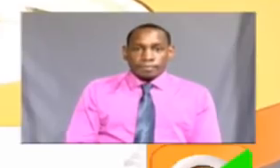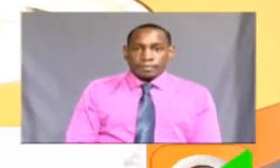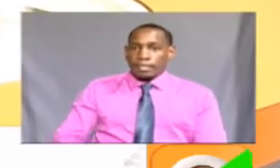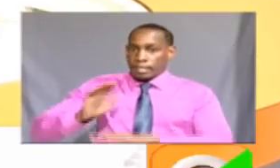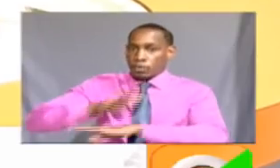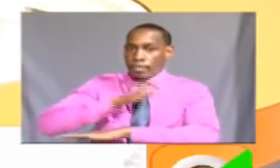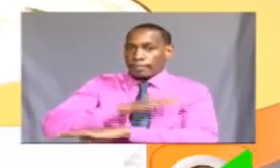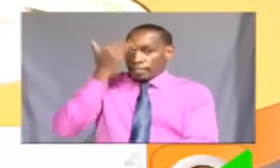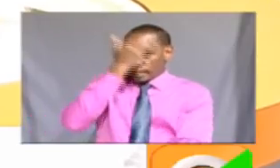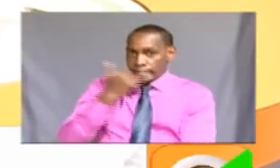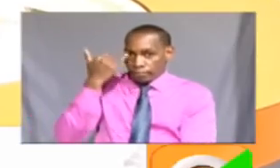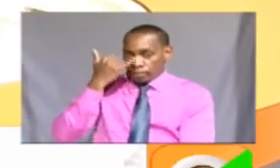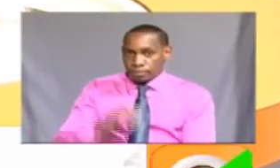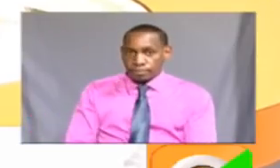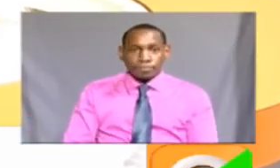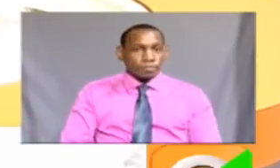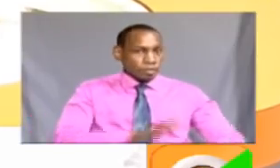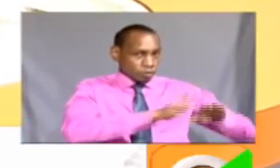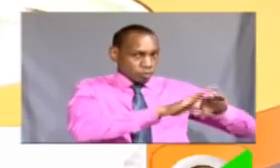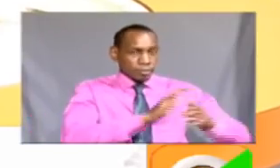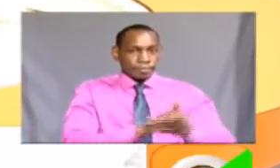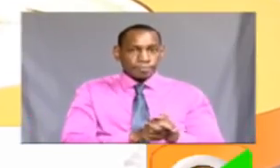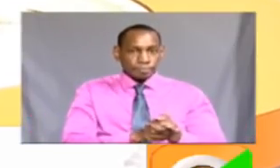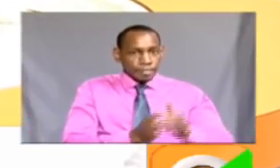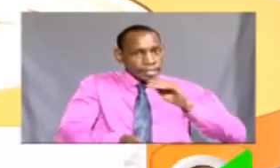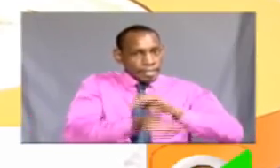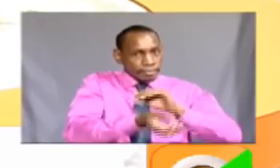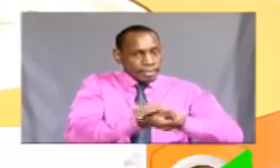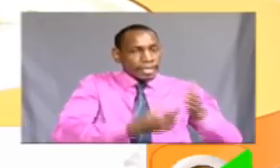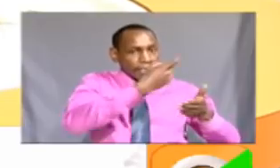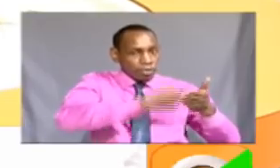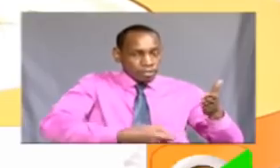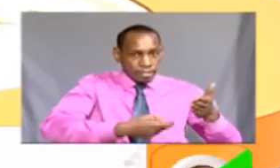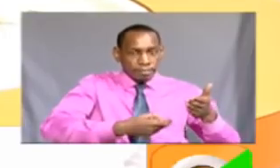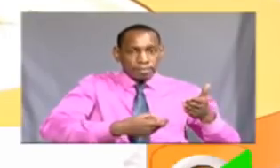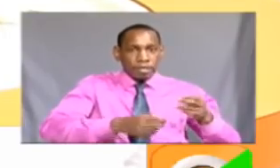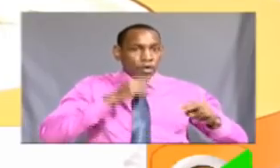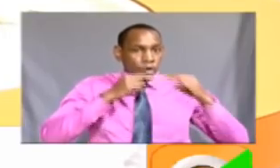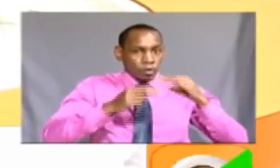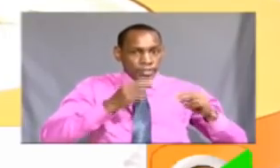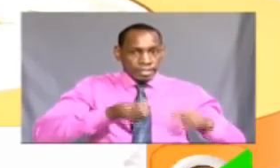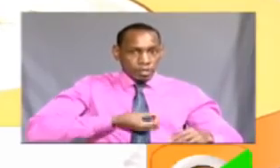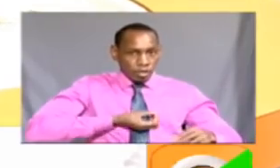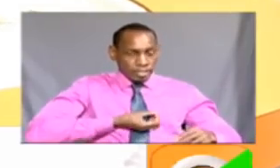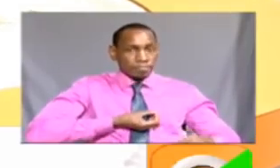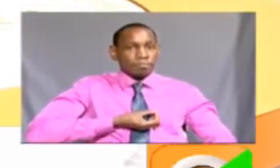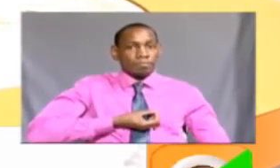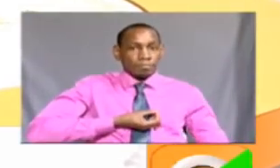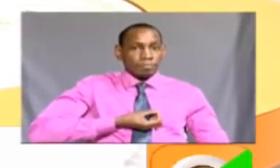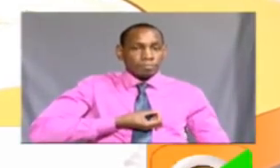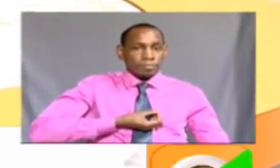Good evening, Yvonne. Great. Take us through what it would cost for your members, hoteliers, and restaurant